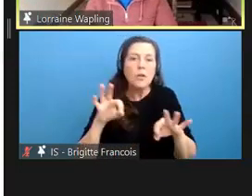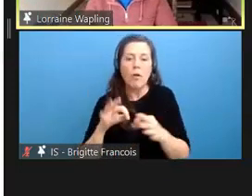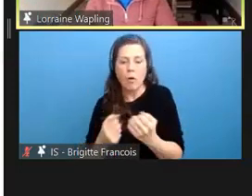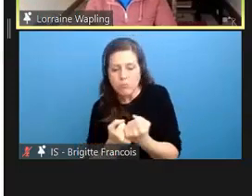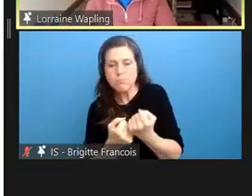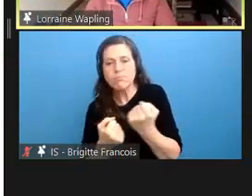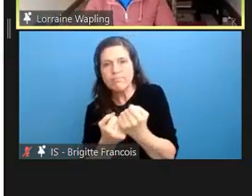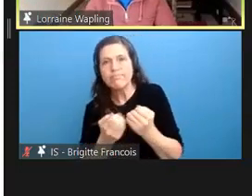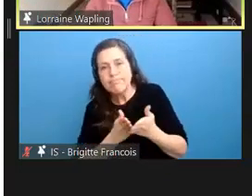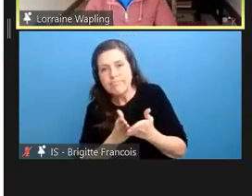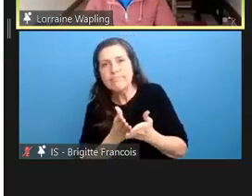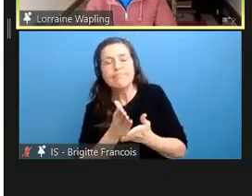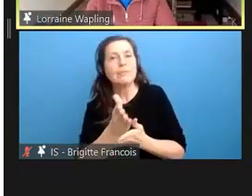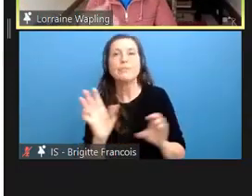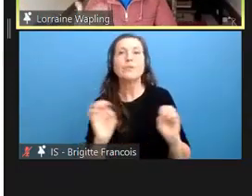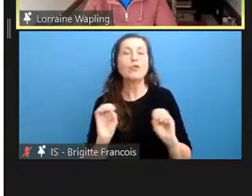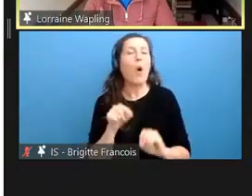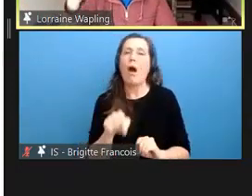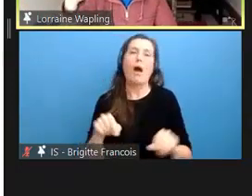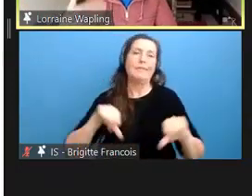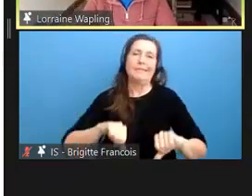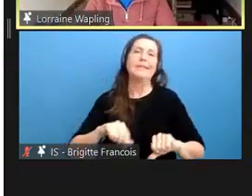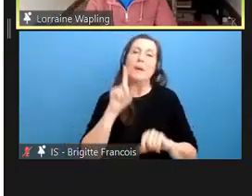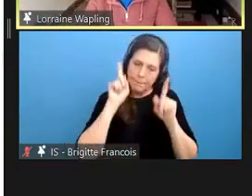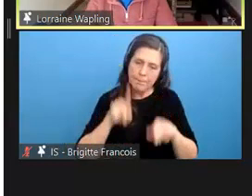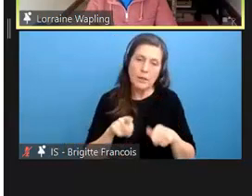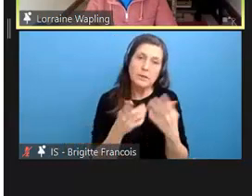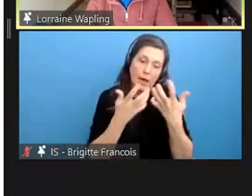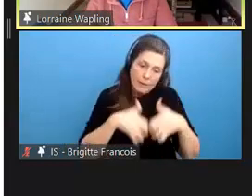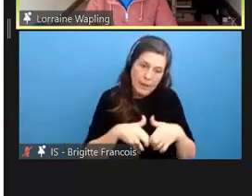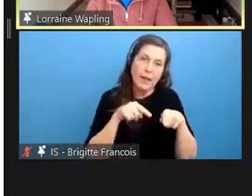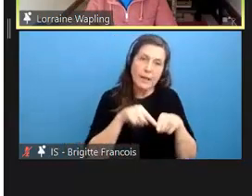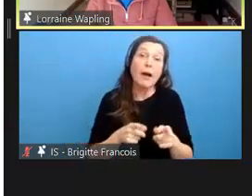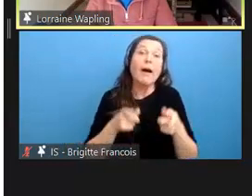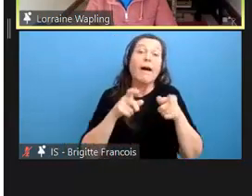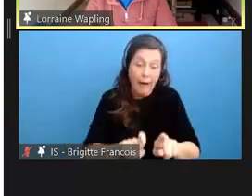all. So tech needs to be used in a way which is,